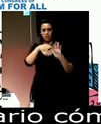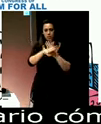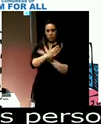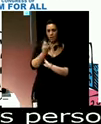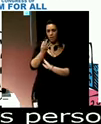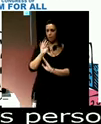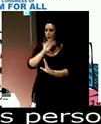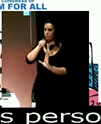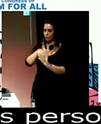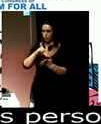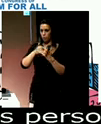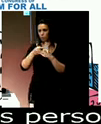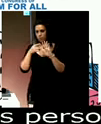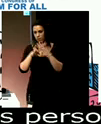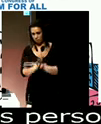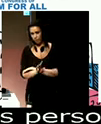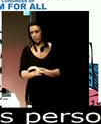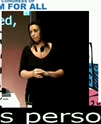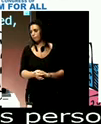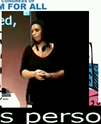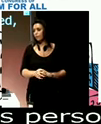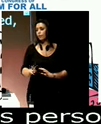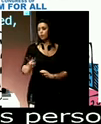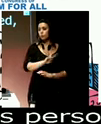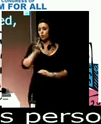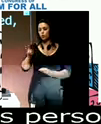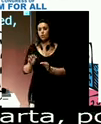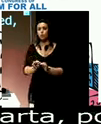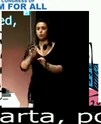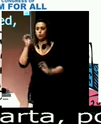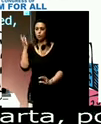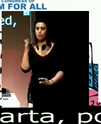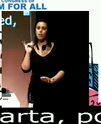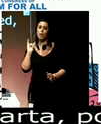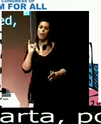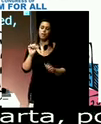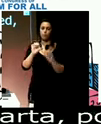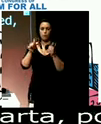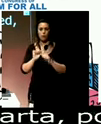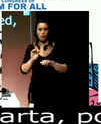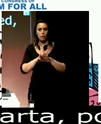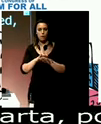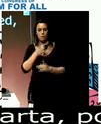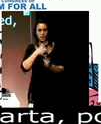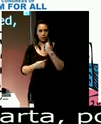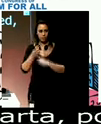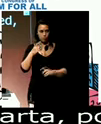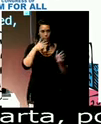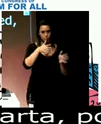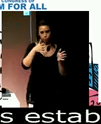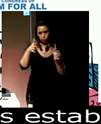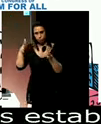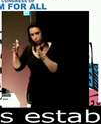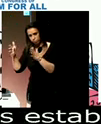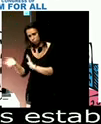presented. They don't take it as accessibility, but it is. Also, there are other kind of mechanisms